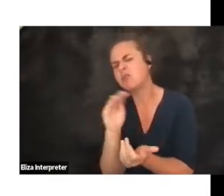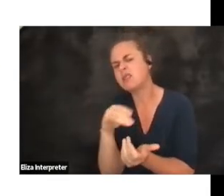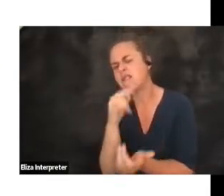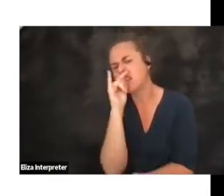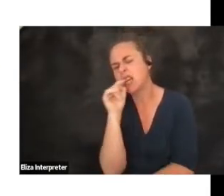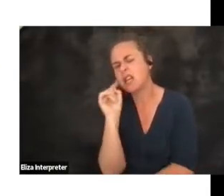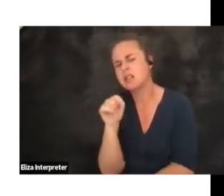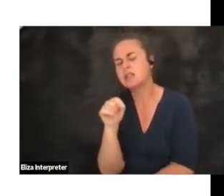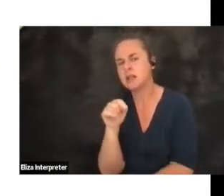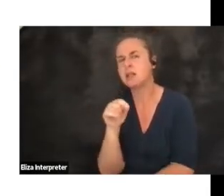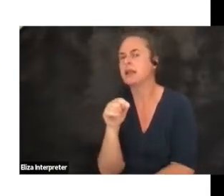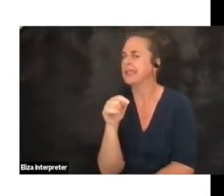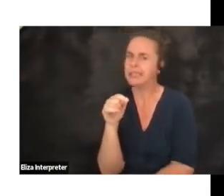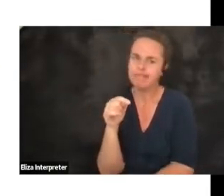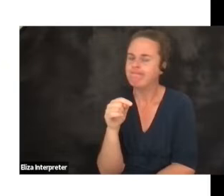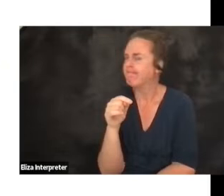kids